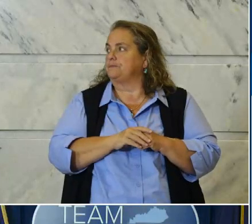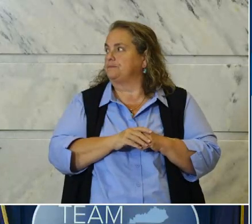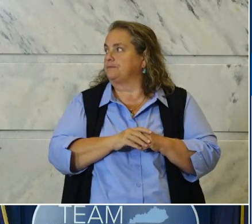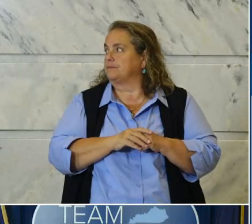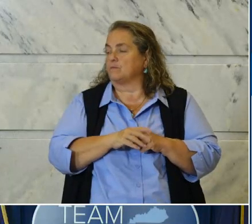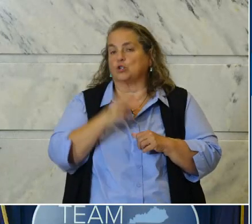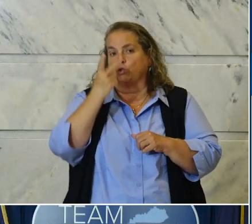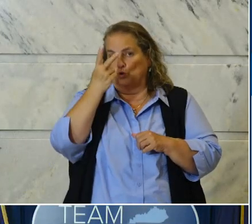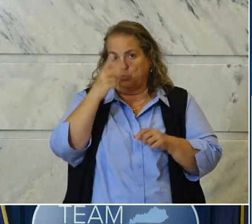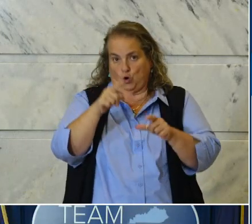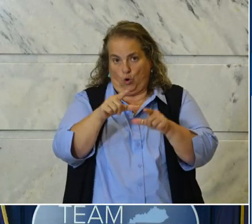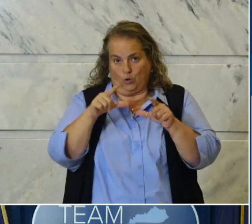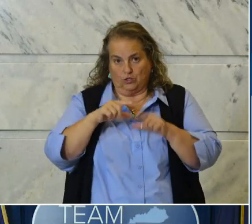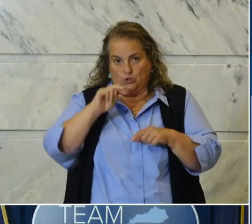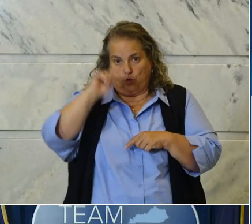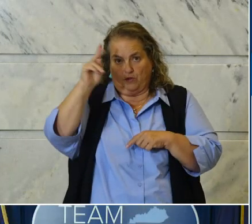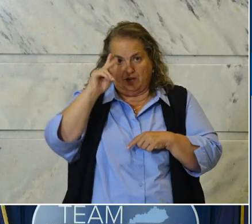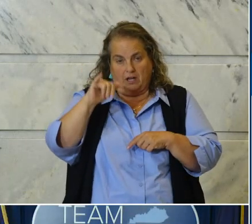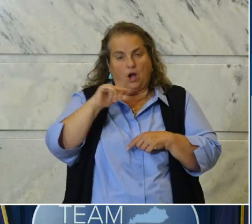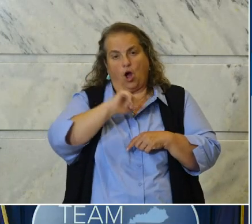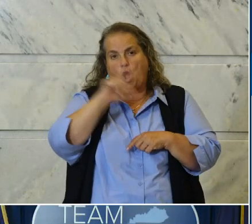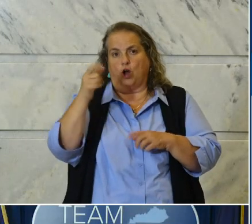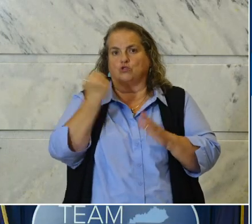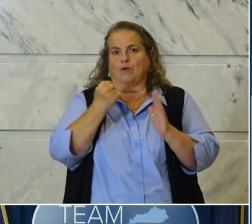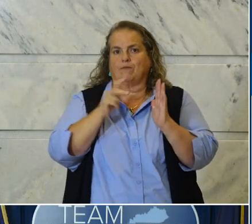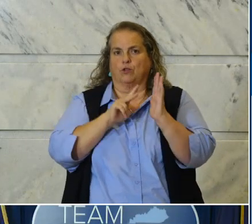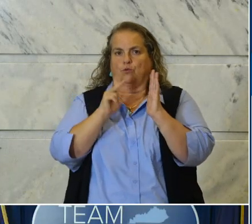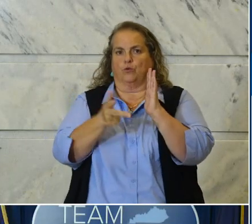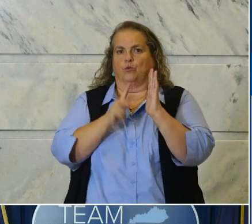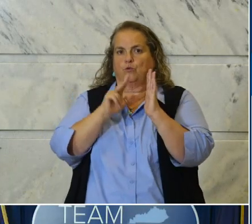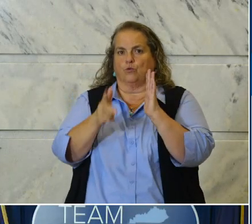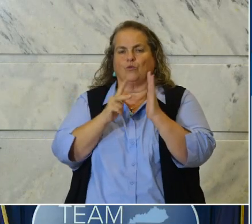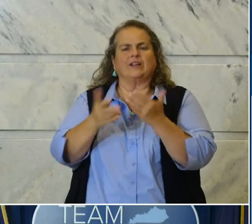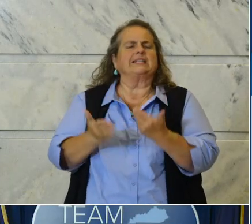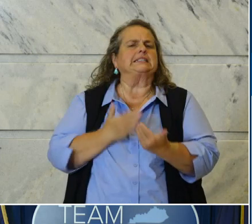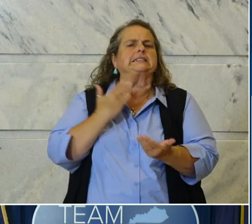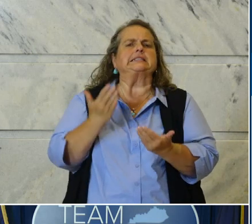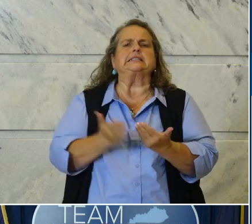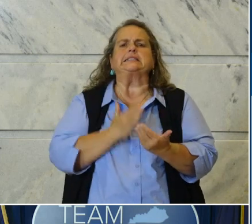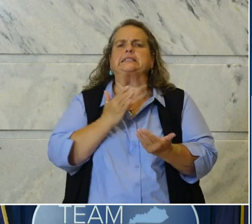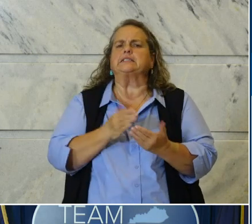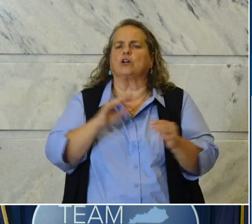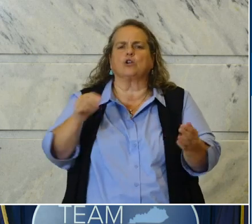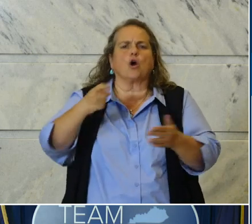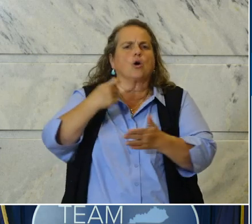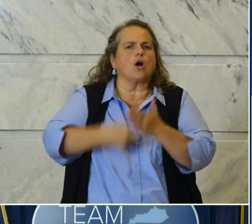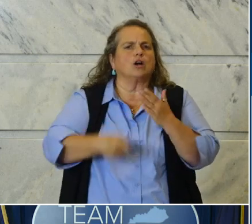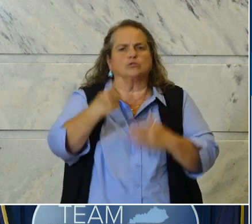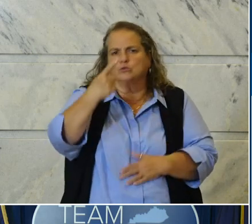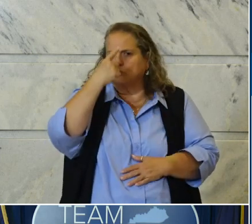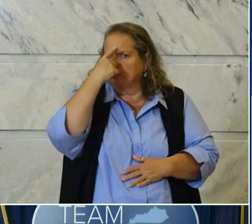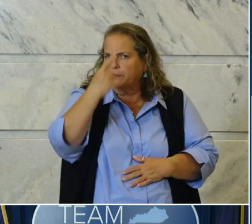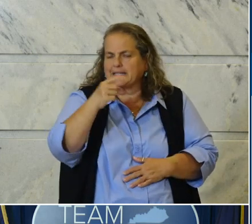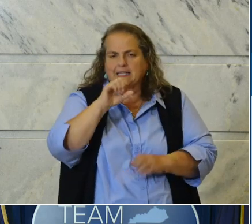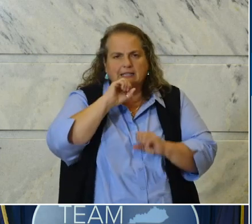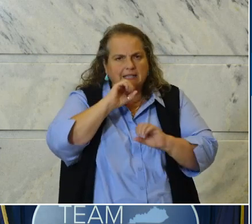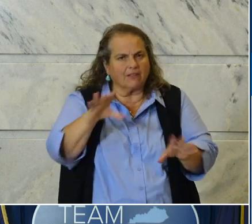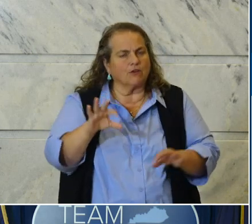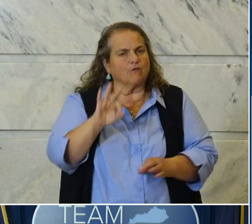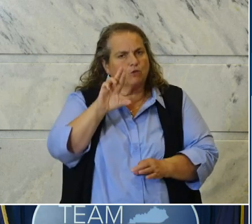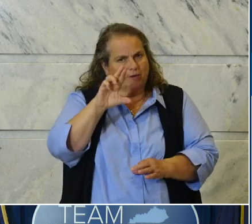2 locations, all drive-through, very easy. None of these cost you a thing.